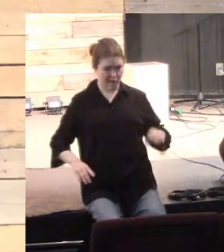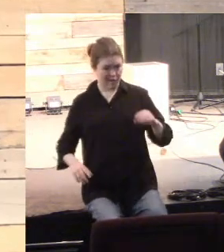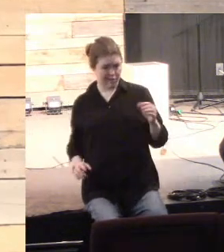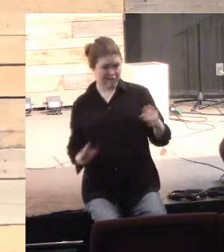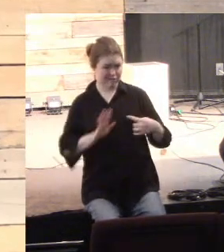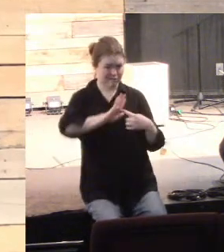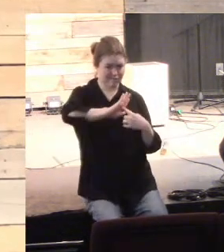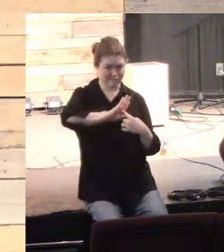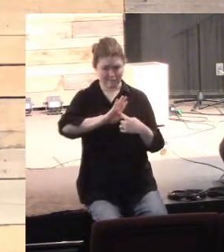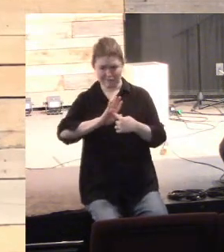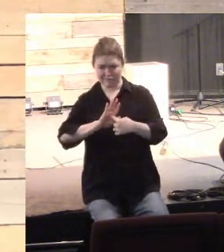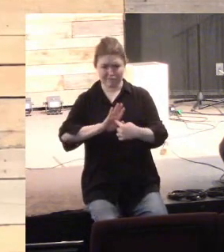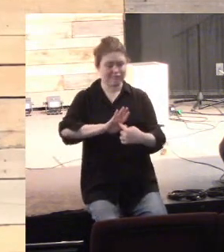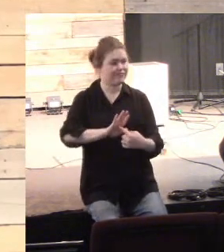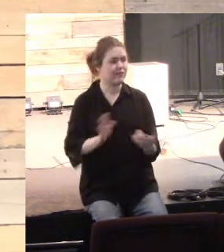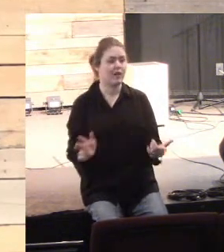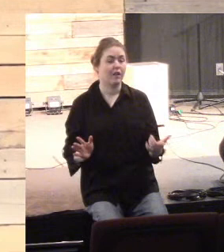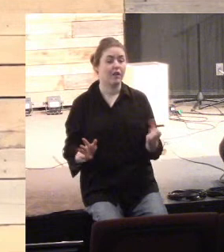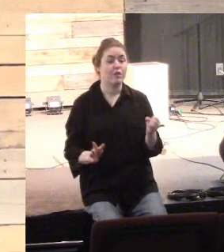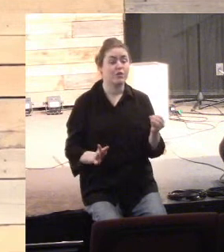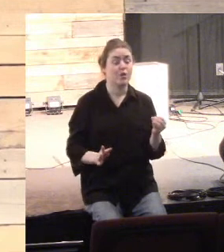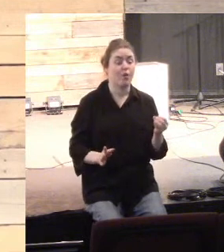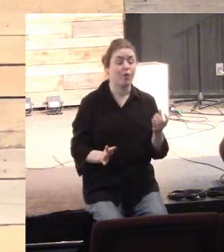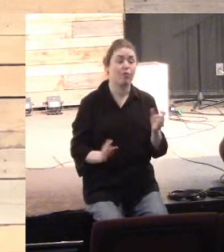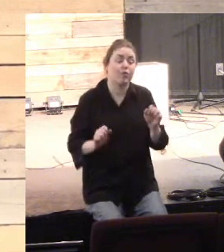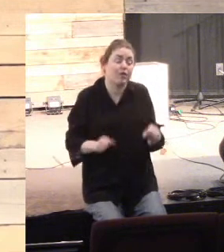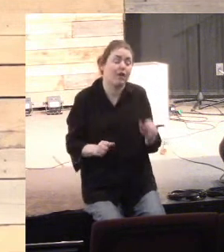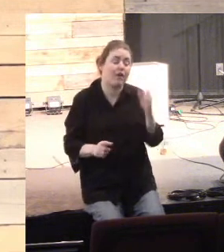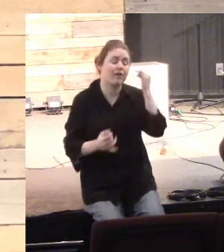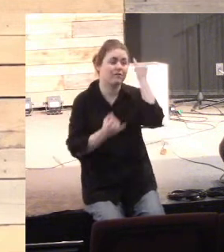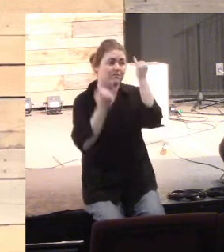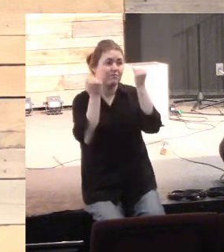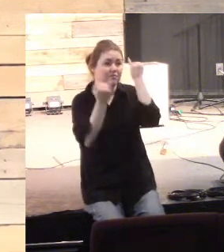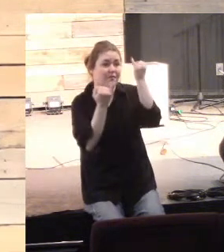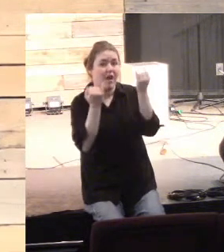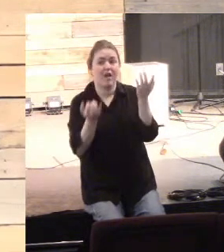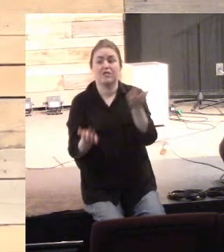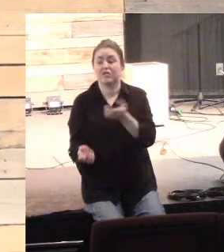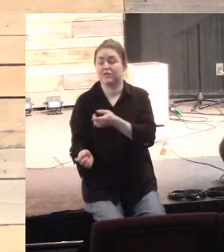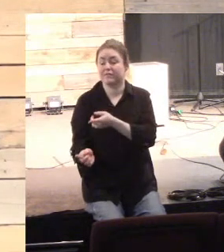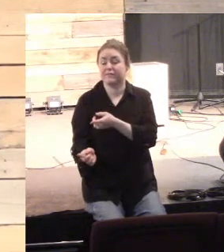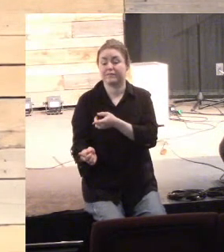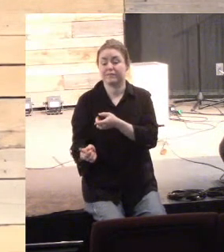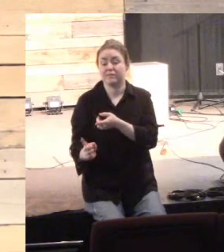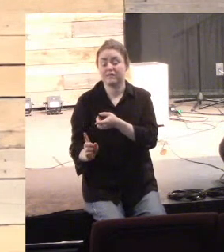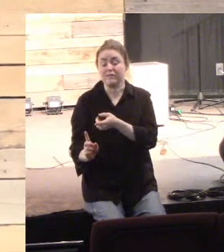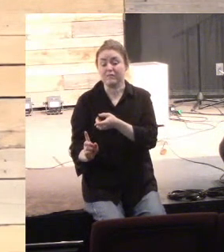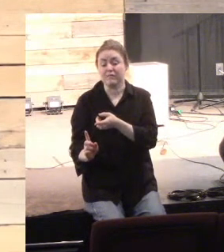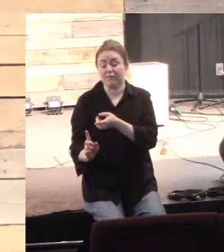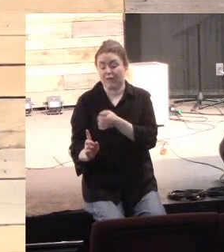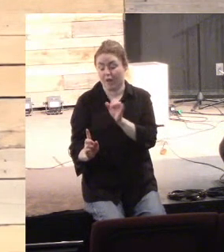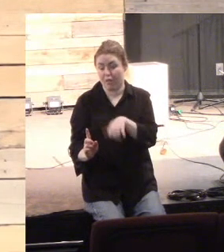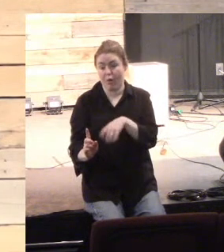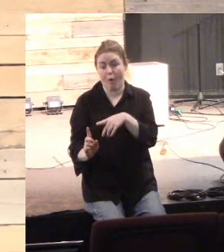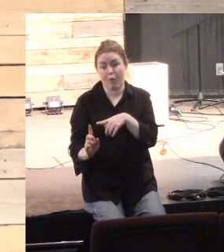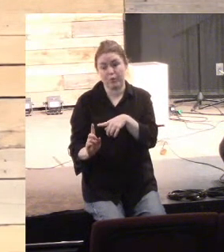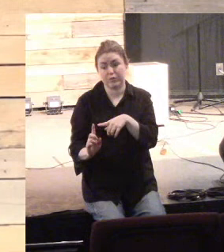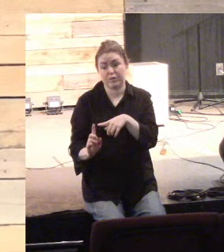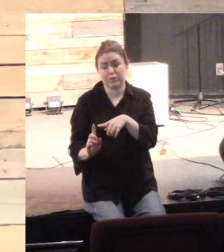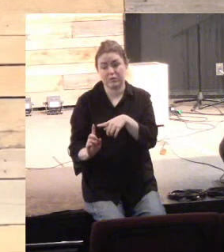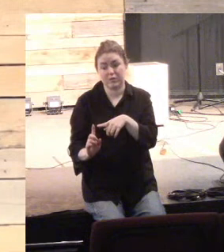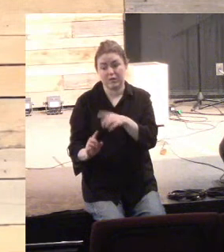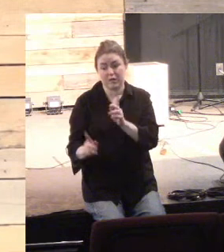up some people through that. It's kind of the equivalent of probably, you know, Vince or maybe Brian Gross saying, hey,